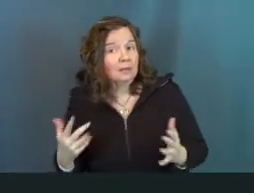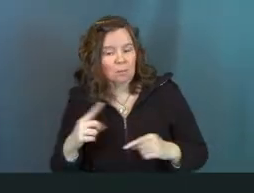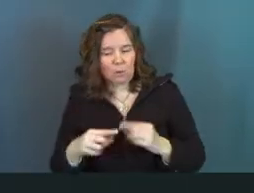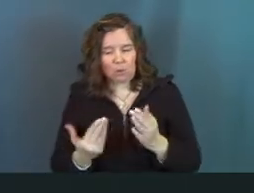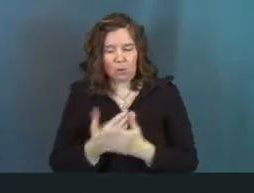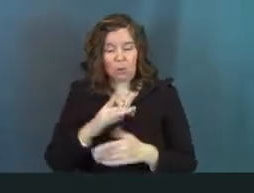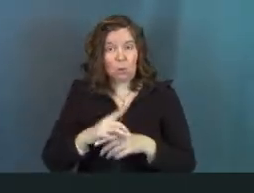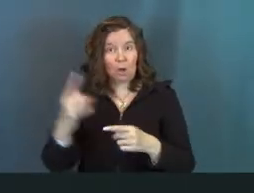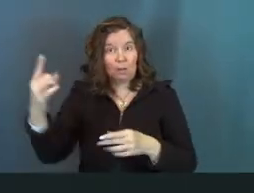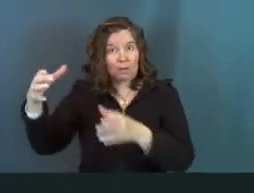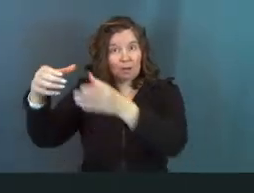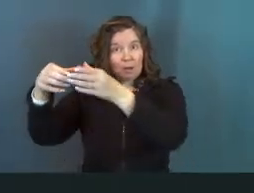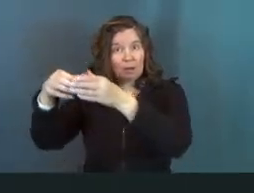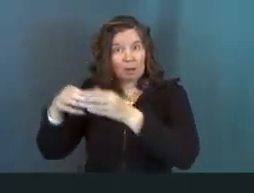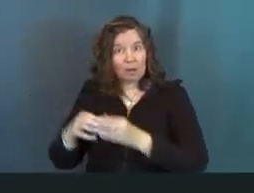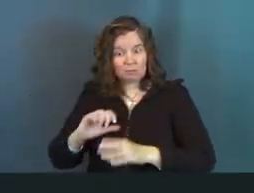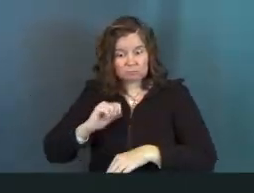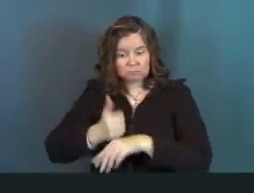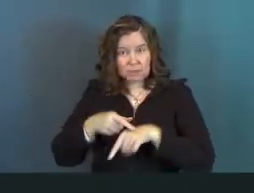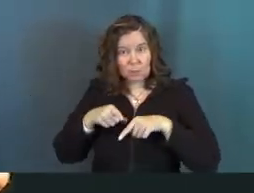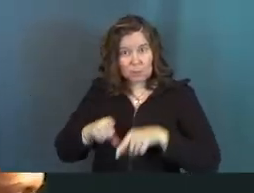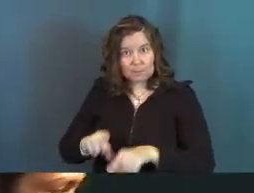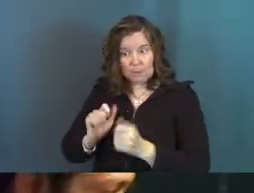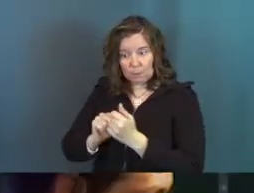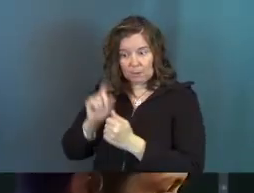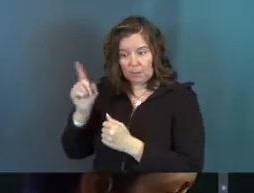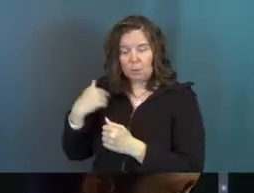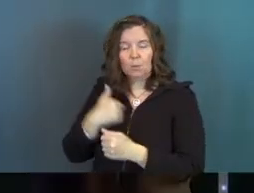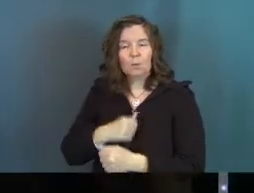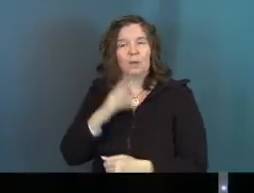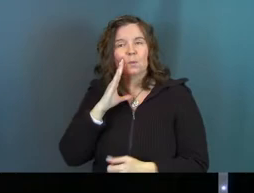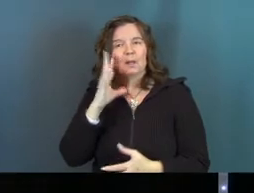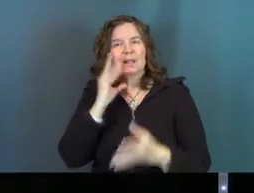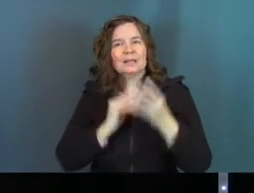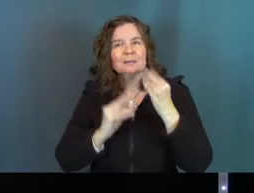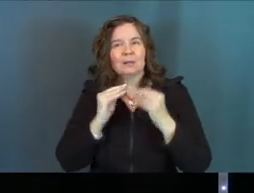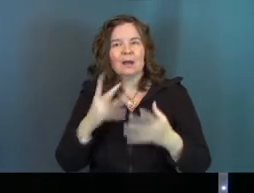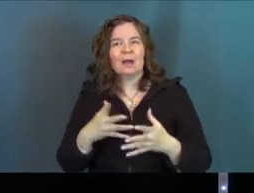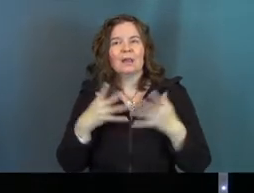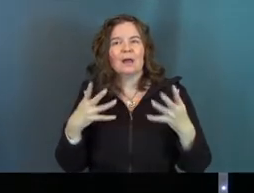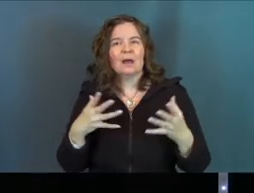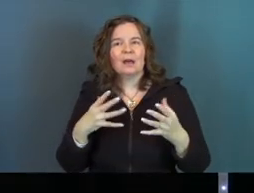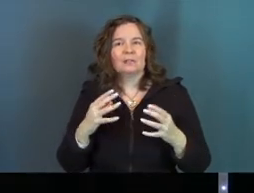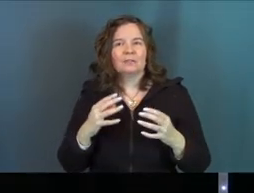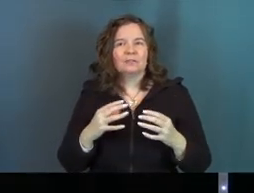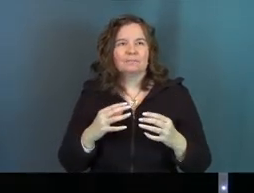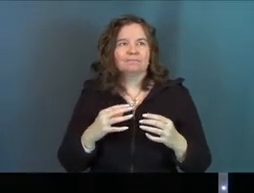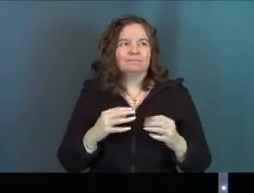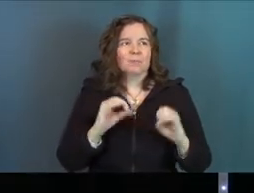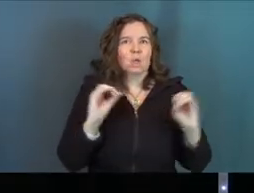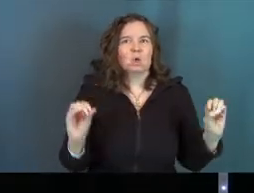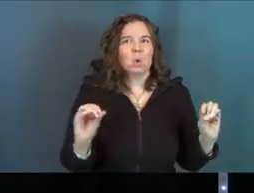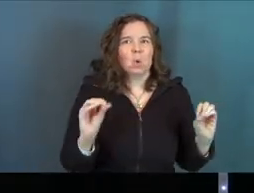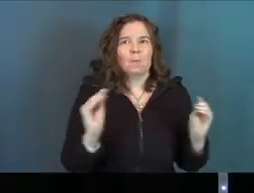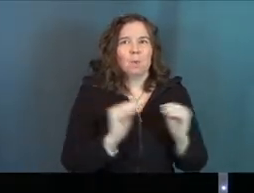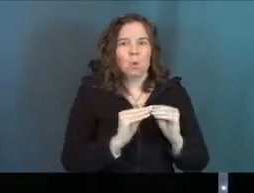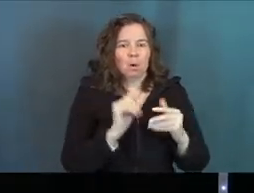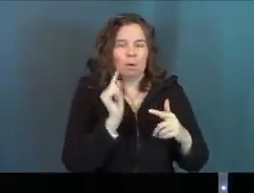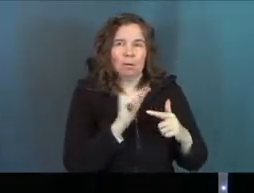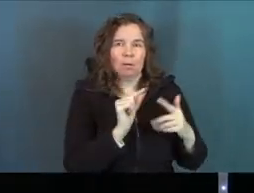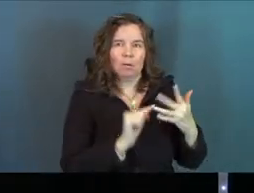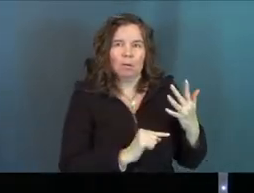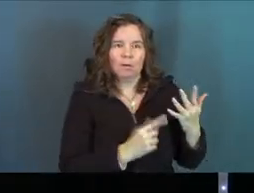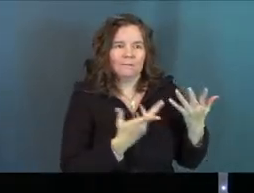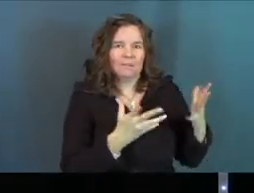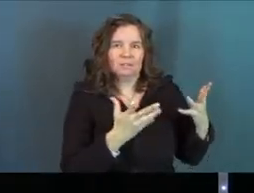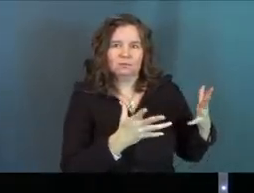when the new earth comes, when we're on the new earth and spending eternity, is we will experience a lot of no mores, okay? A lot of